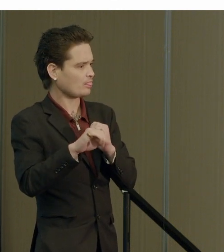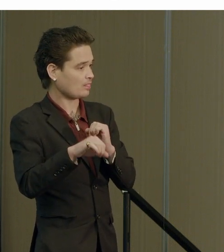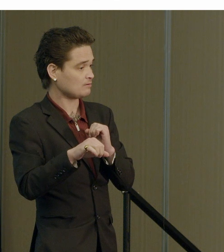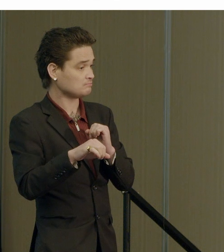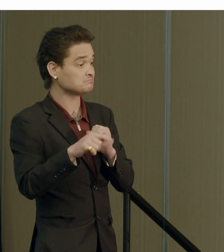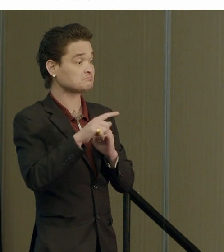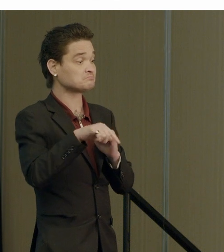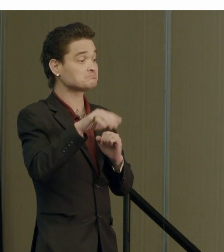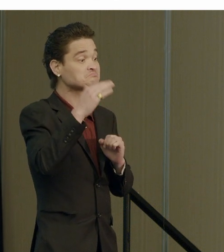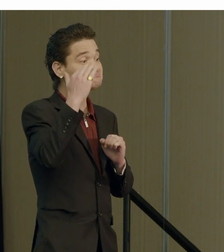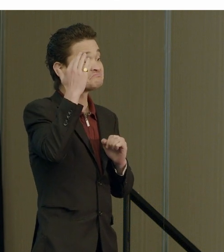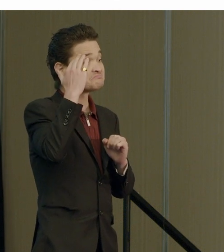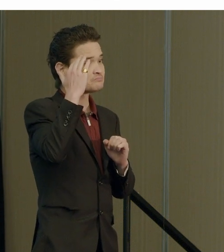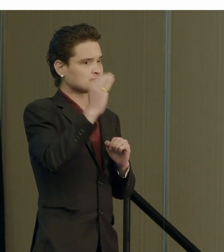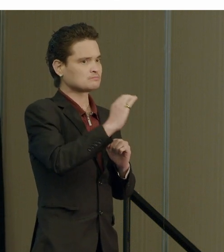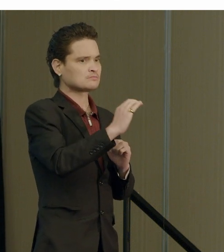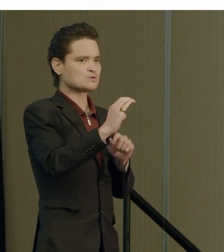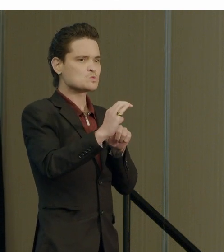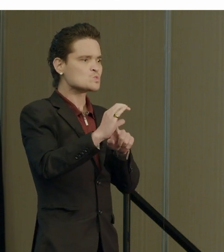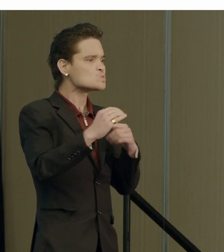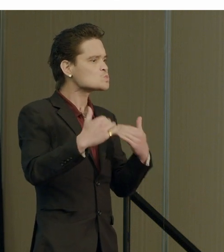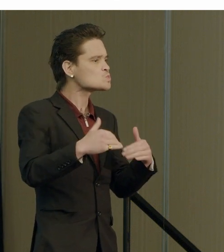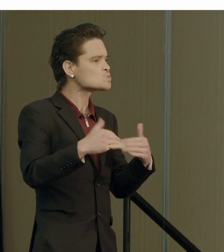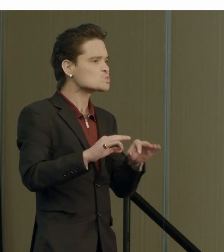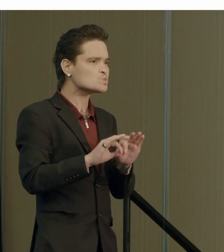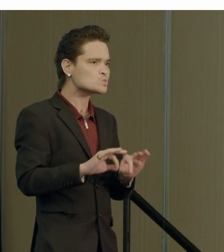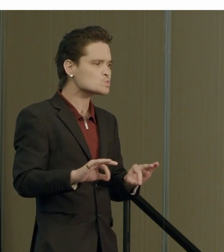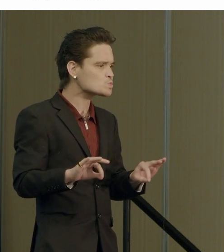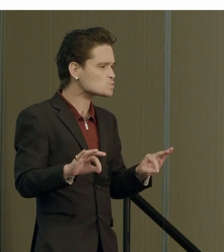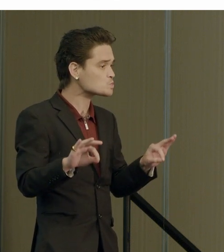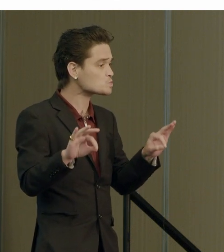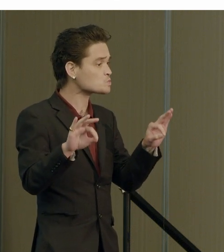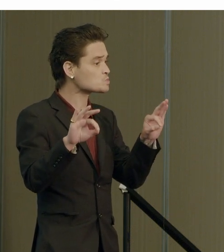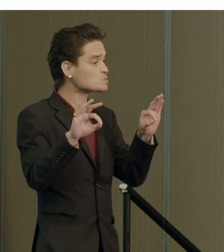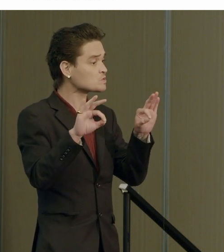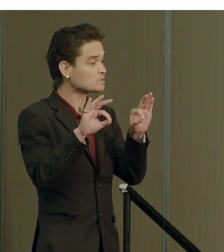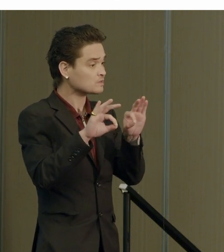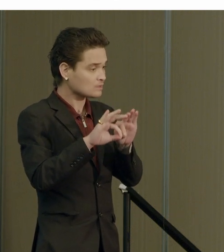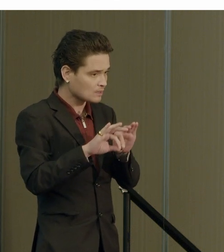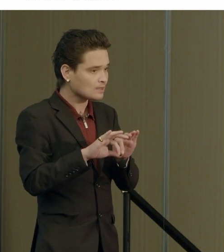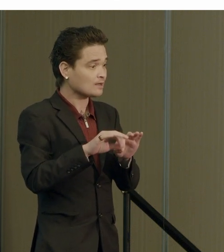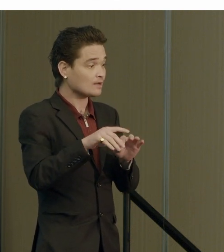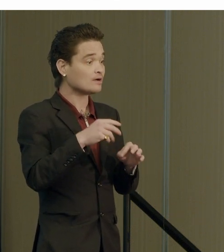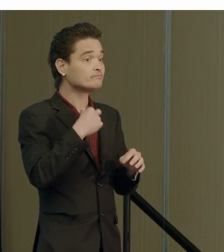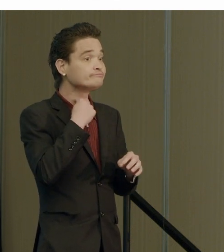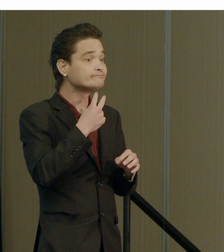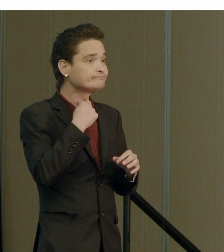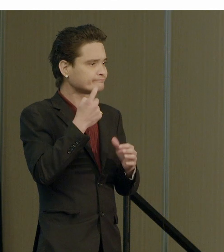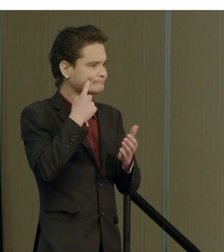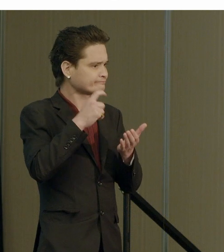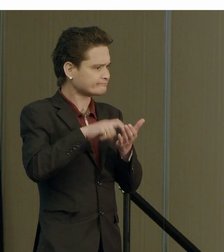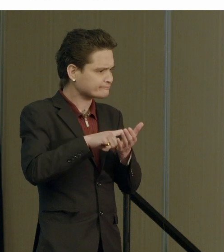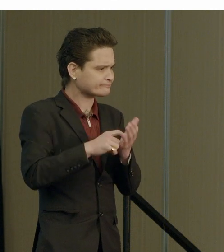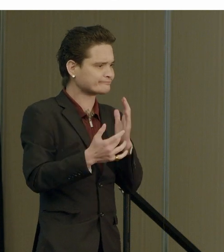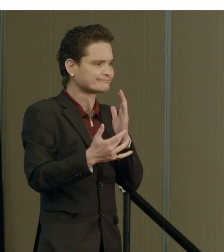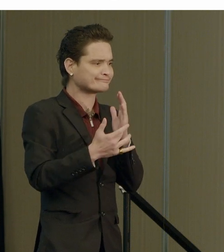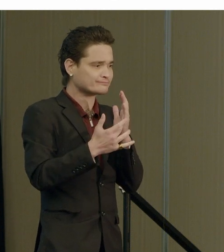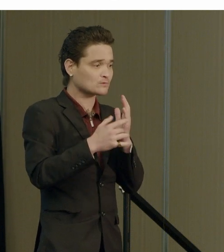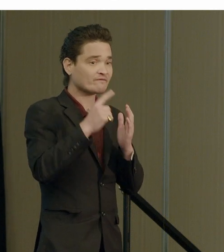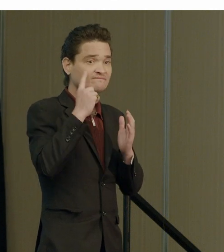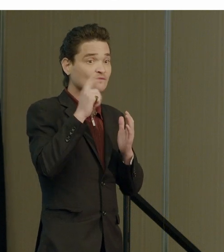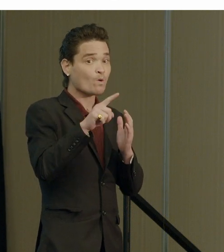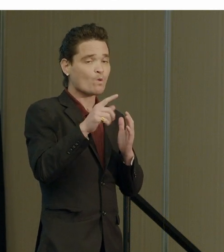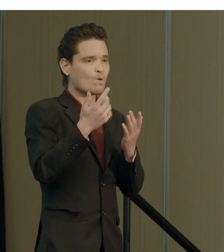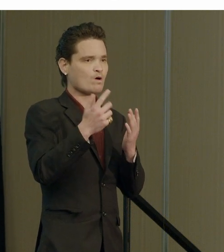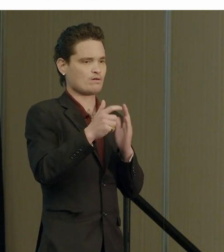viewers. YouTube uses speech recognition technology to automatically create some of these captions for your videos.